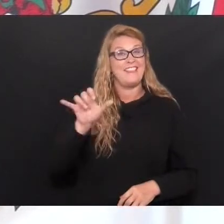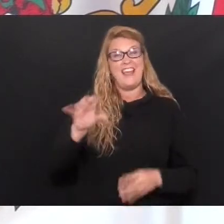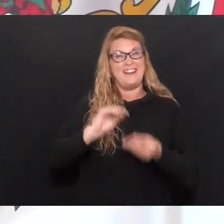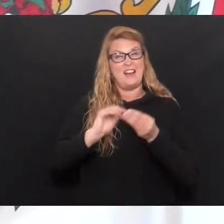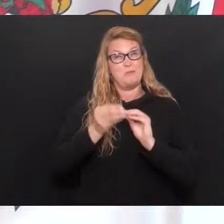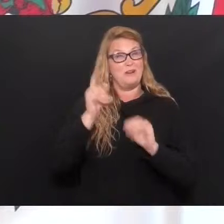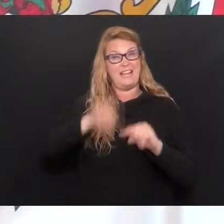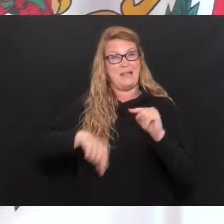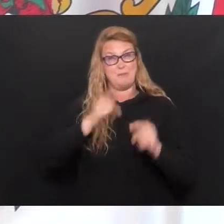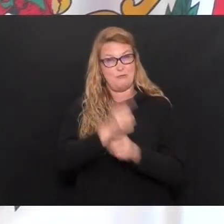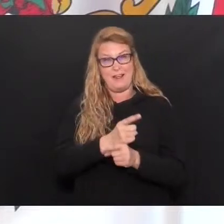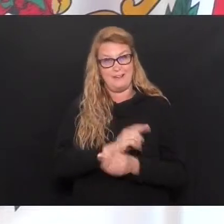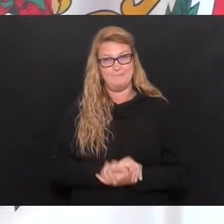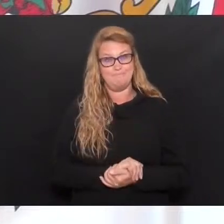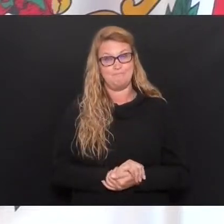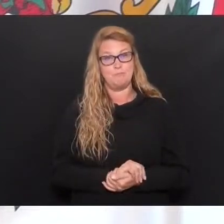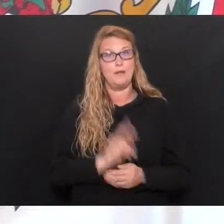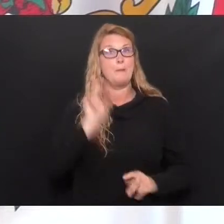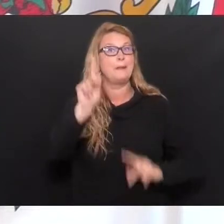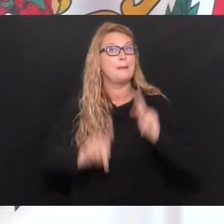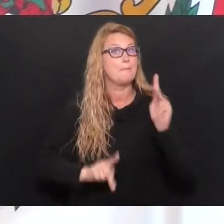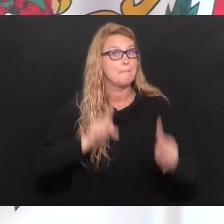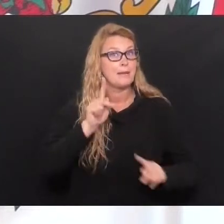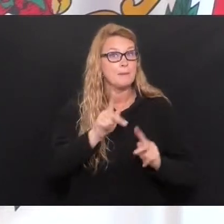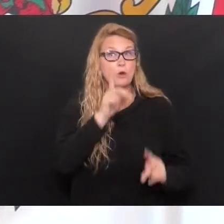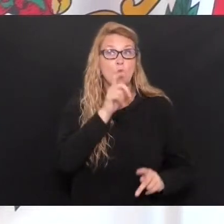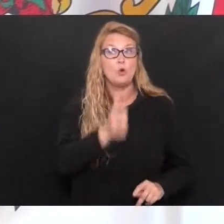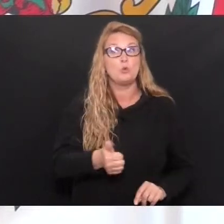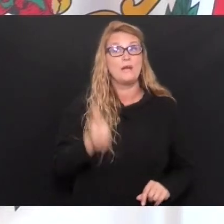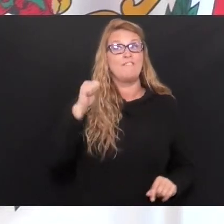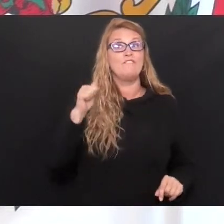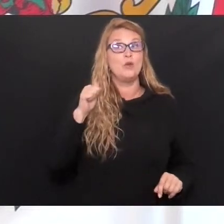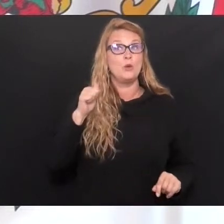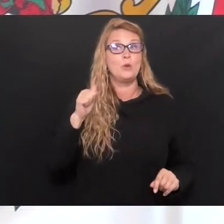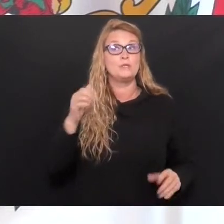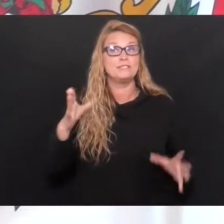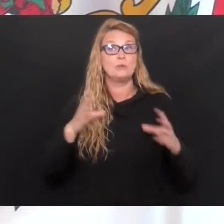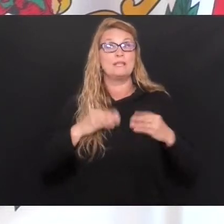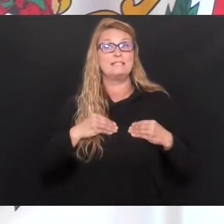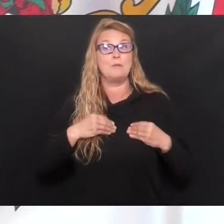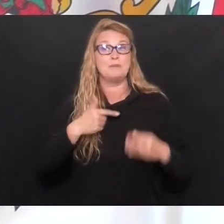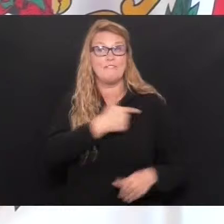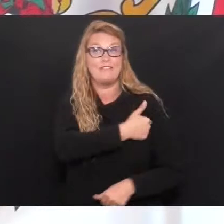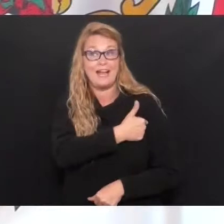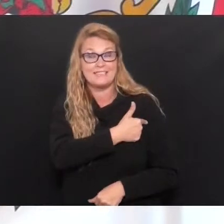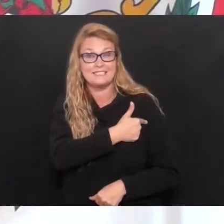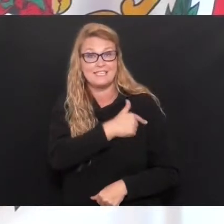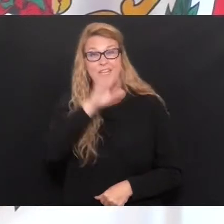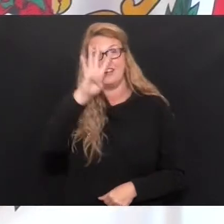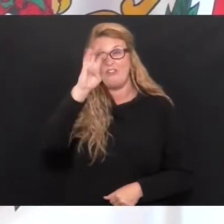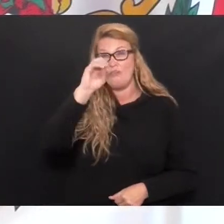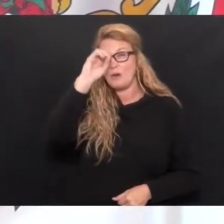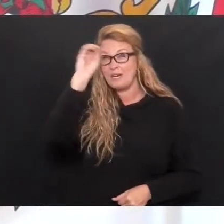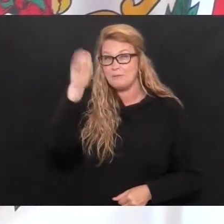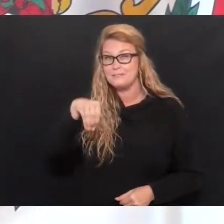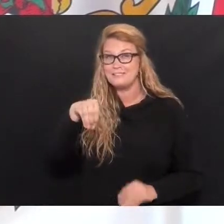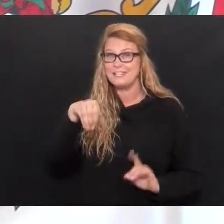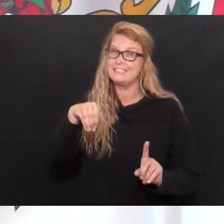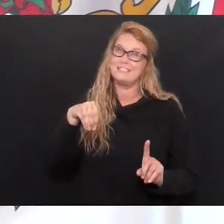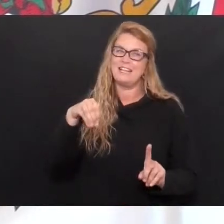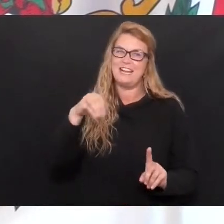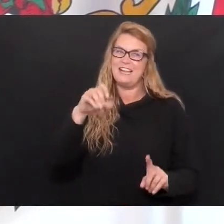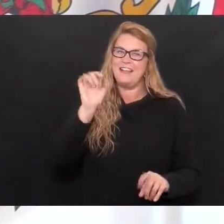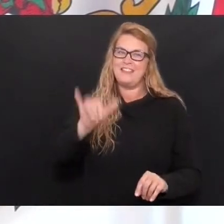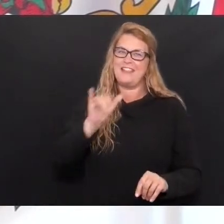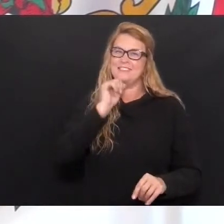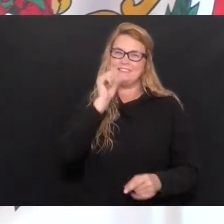can't be right. The people that are refusing to take this vaccine at a level of 40%, I don't think